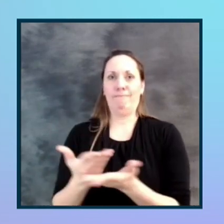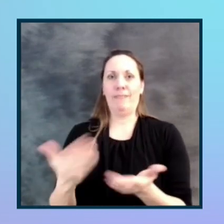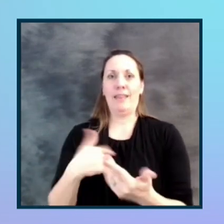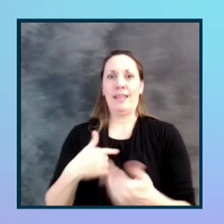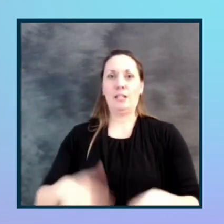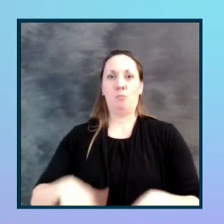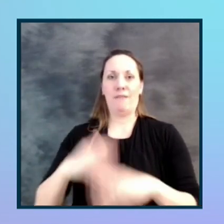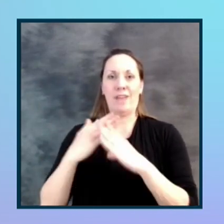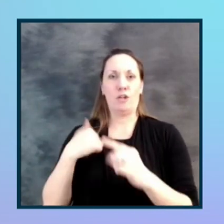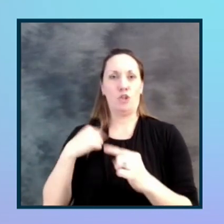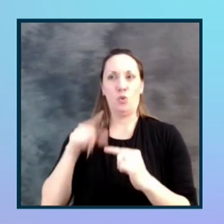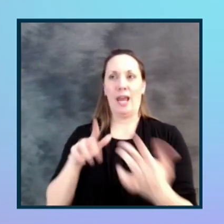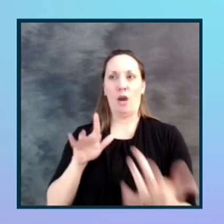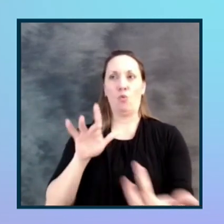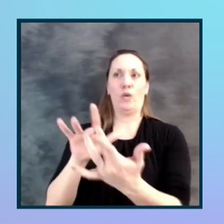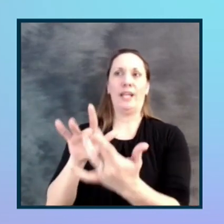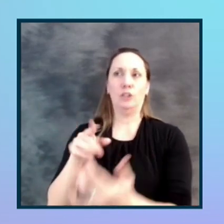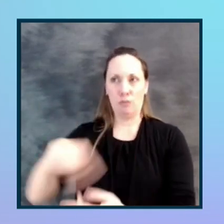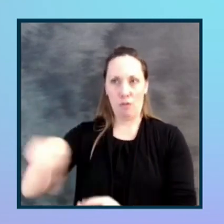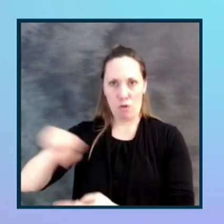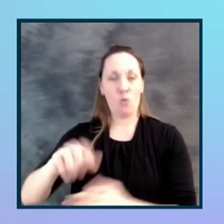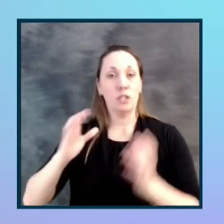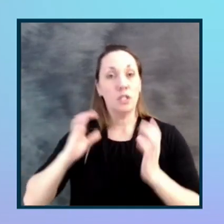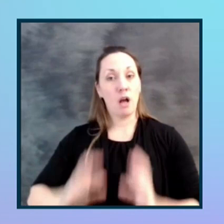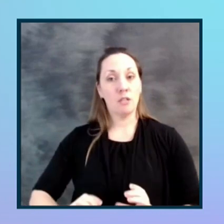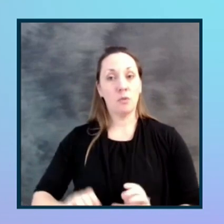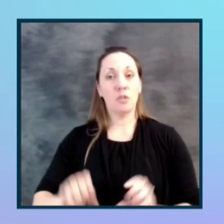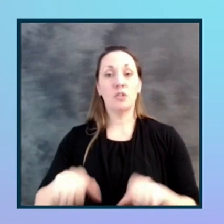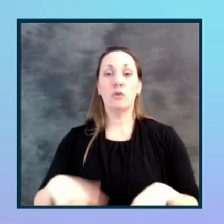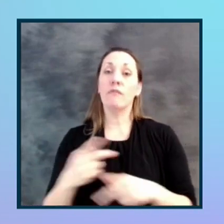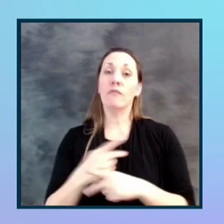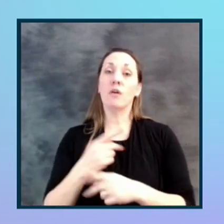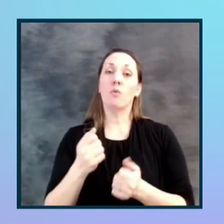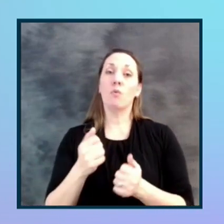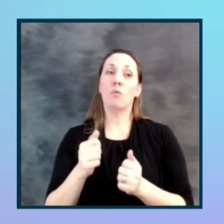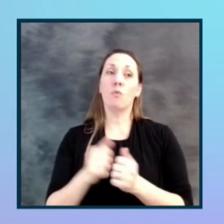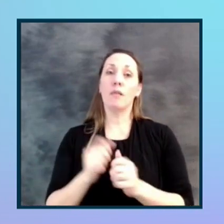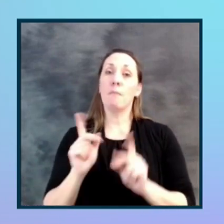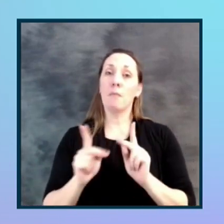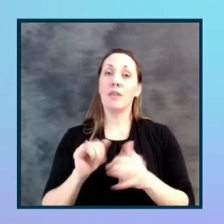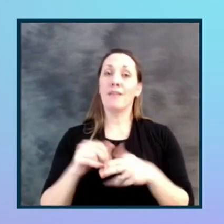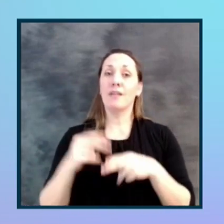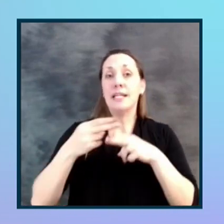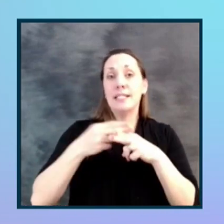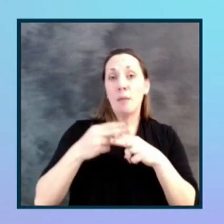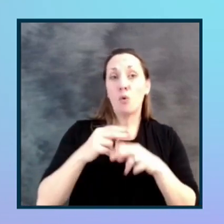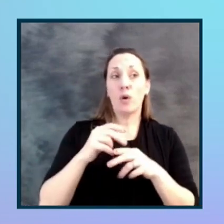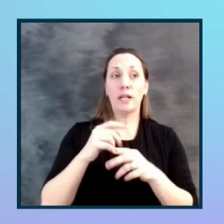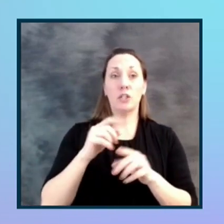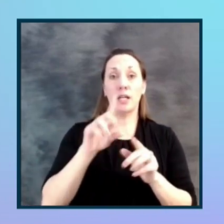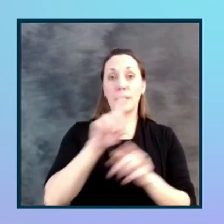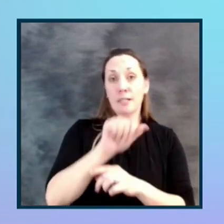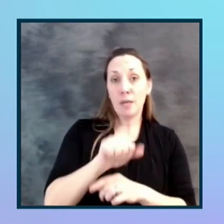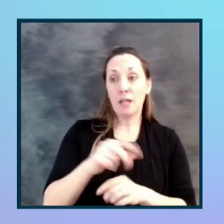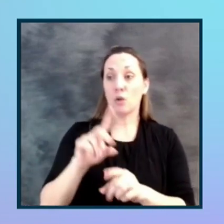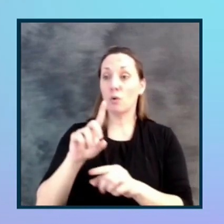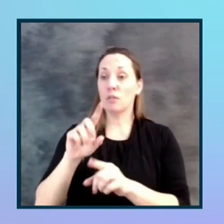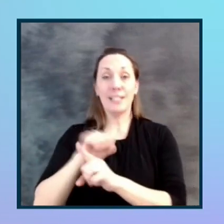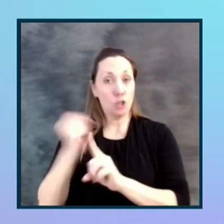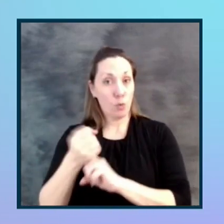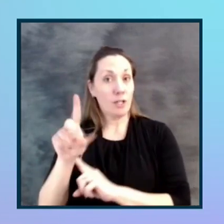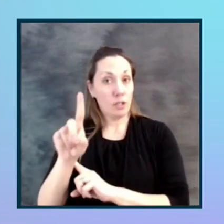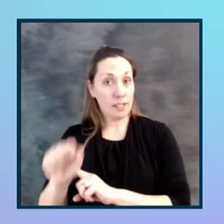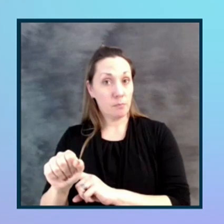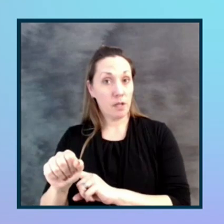reaching those customers, you can figure out scenarios where people with temporary or situational disabilities are using your product. Go talk to